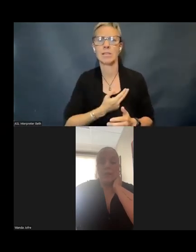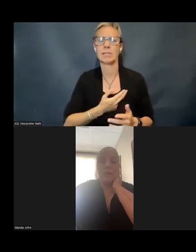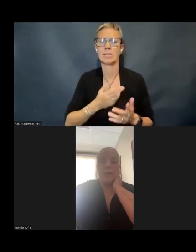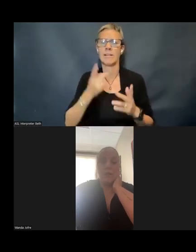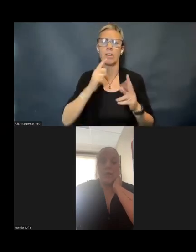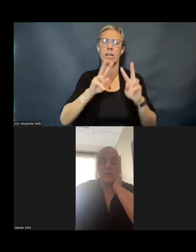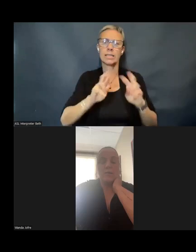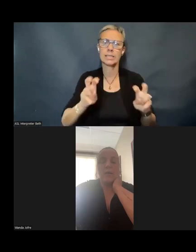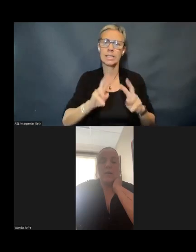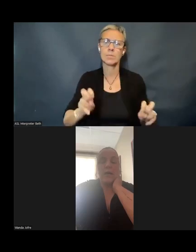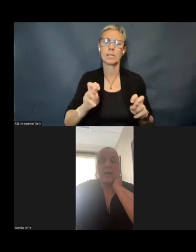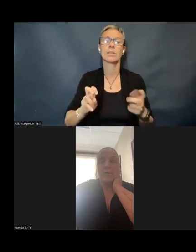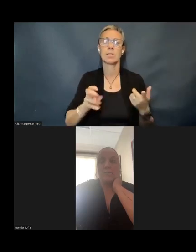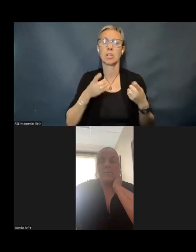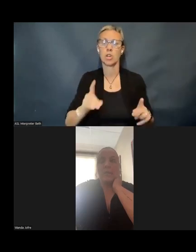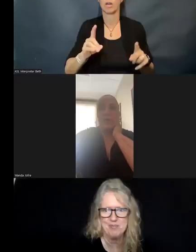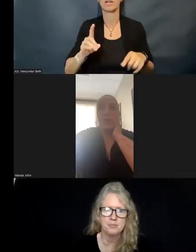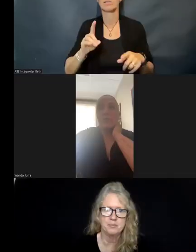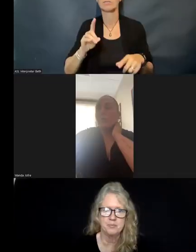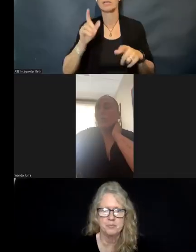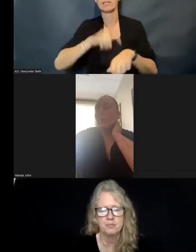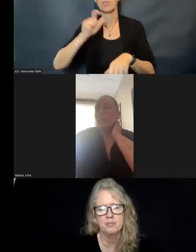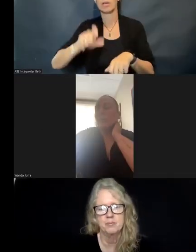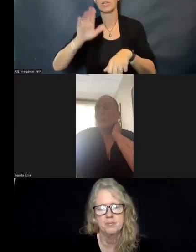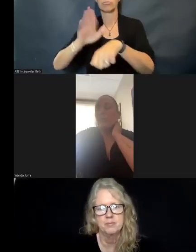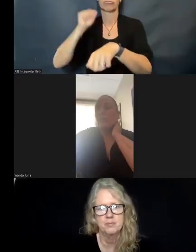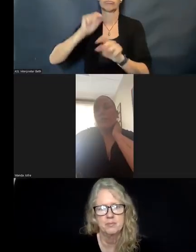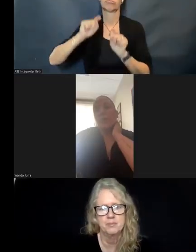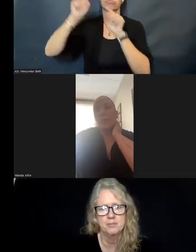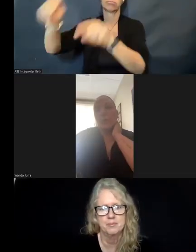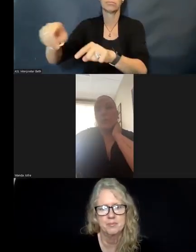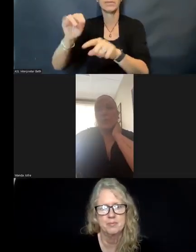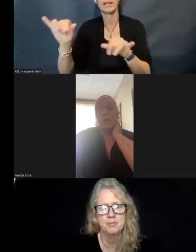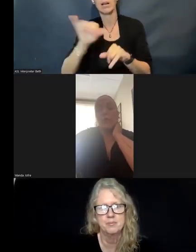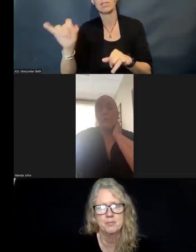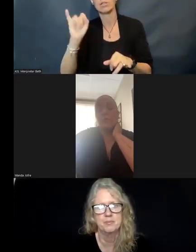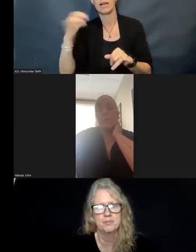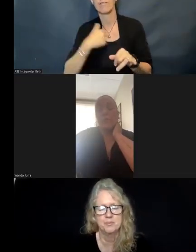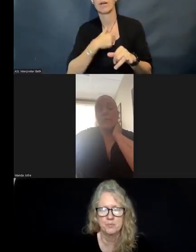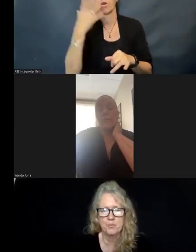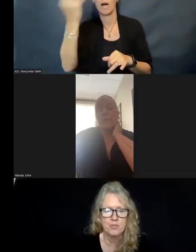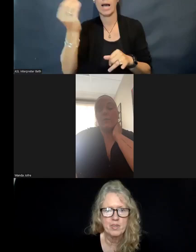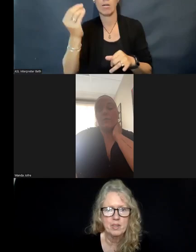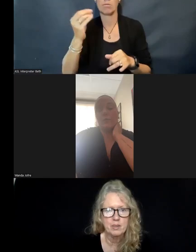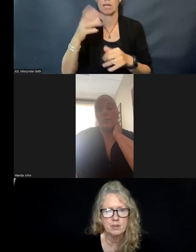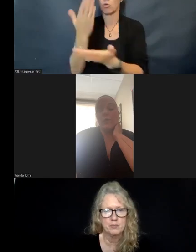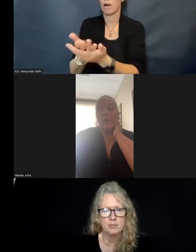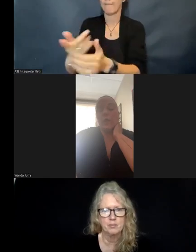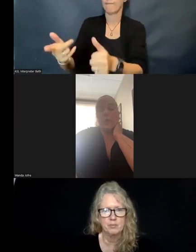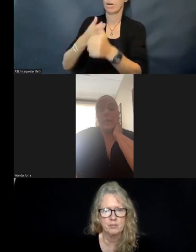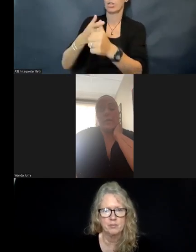when going out on calls. And also, if we go out, on a call first, and then we're able